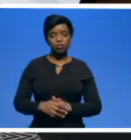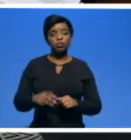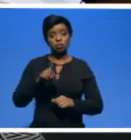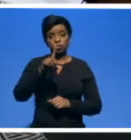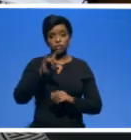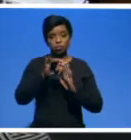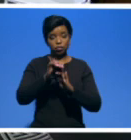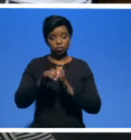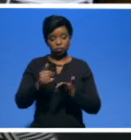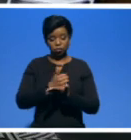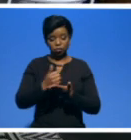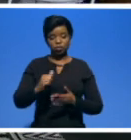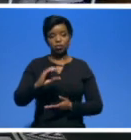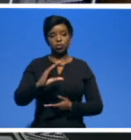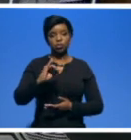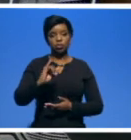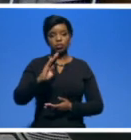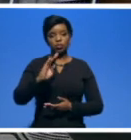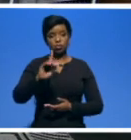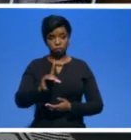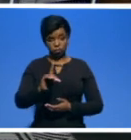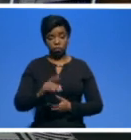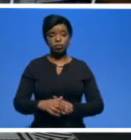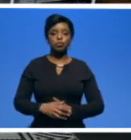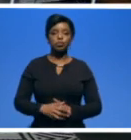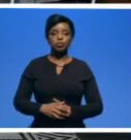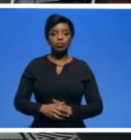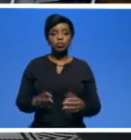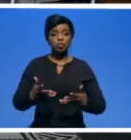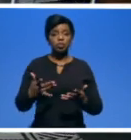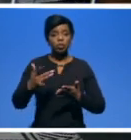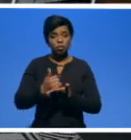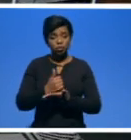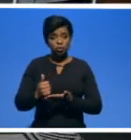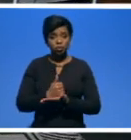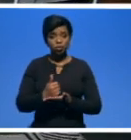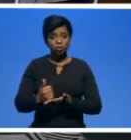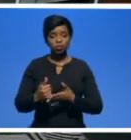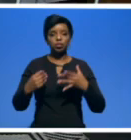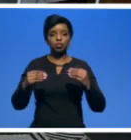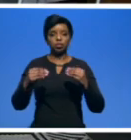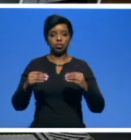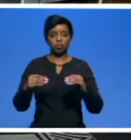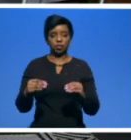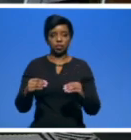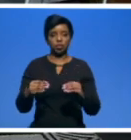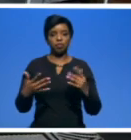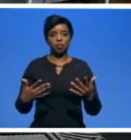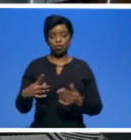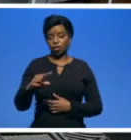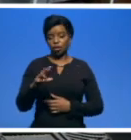registration ya CIBD. Okay. Mo ilung hori, ha register wa the business for grading. Mm.